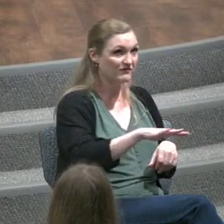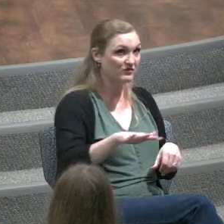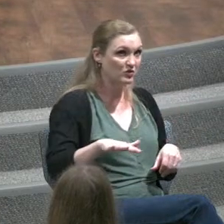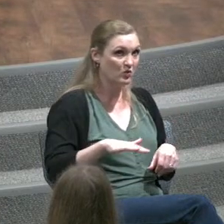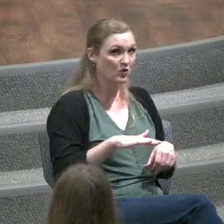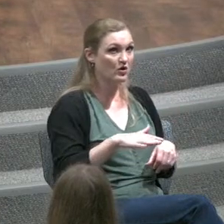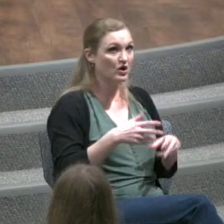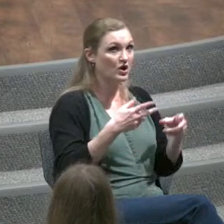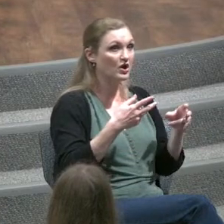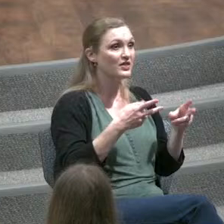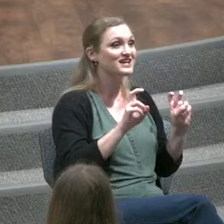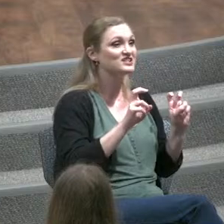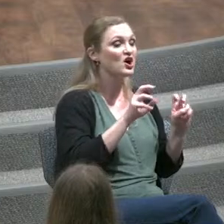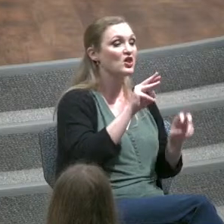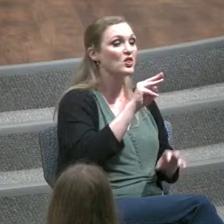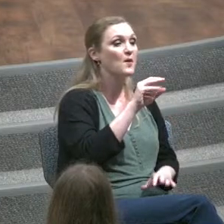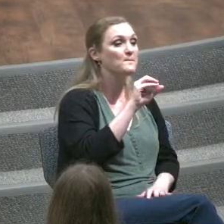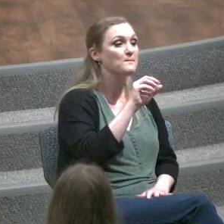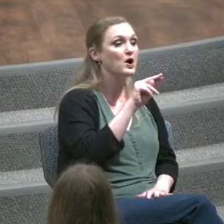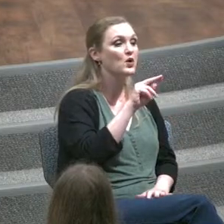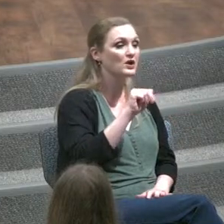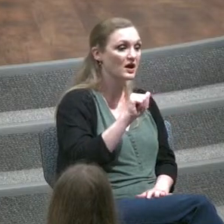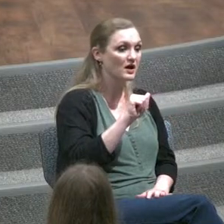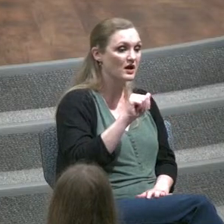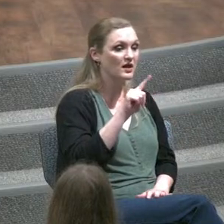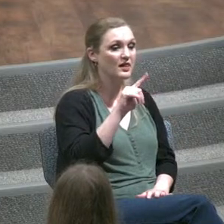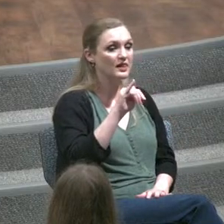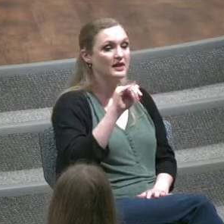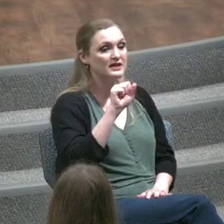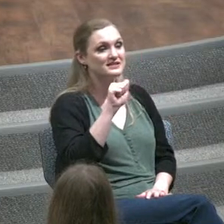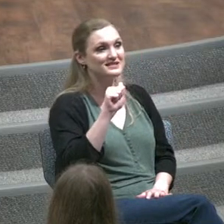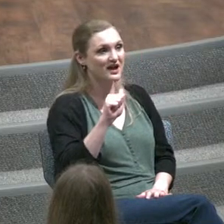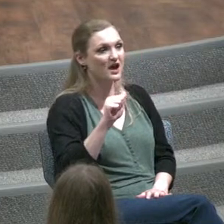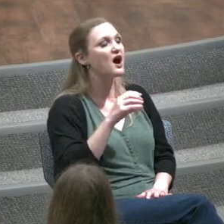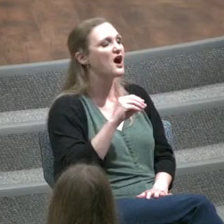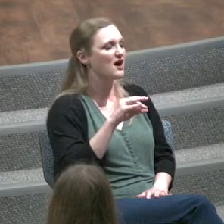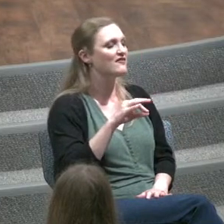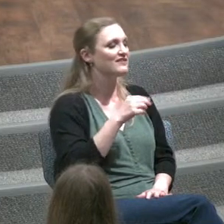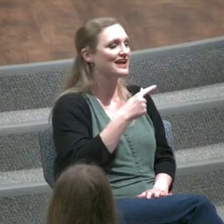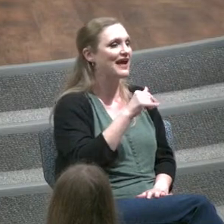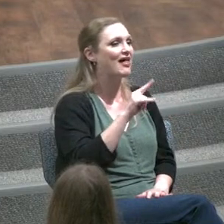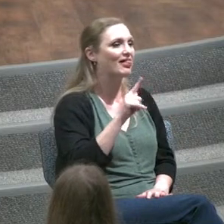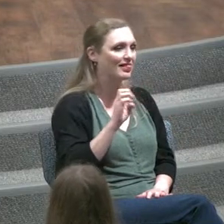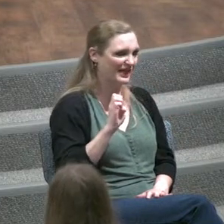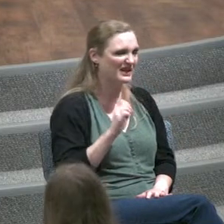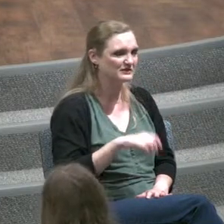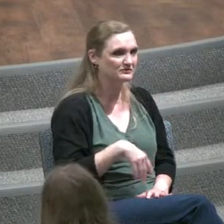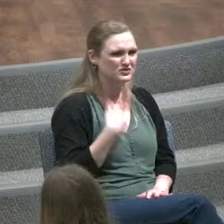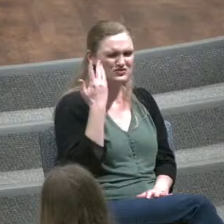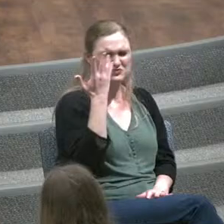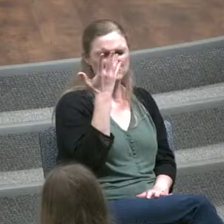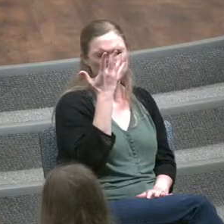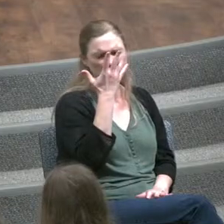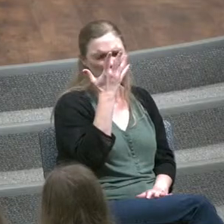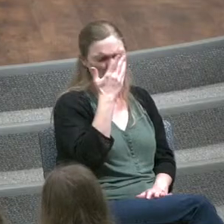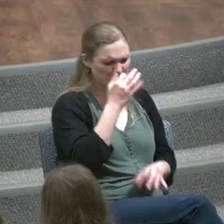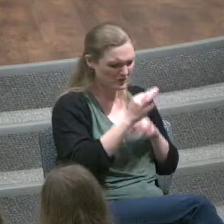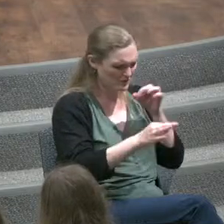is known of as the Mona Lisa of Galilee. But again, just a beautiful, beautiful mosaic that's part